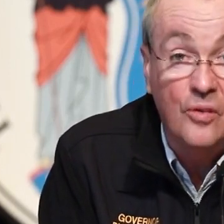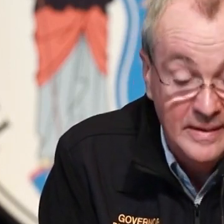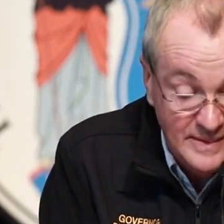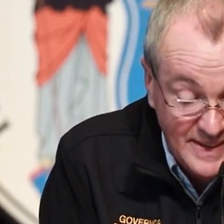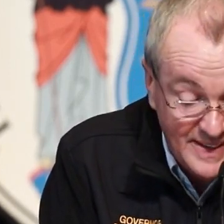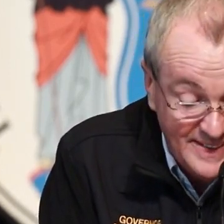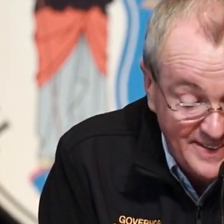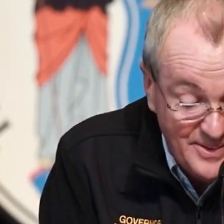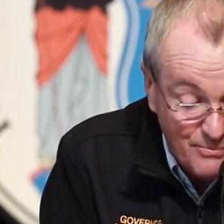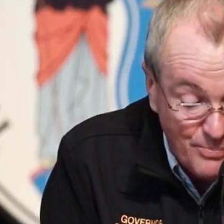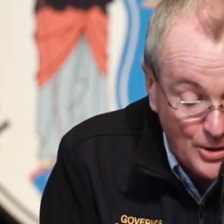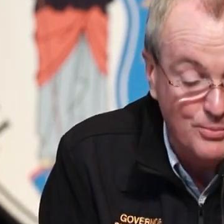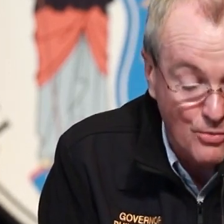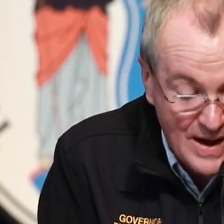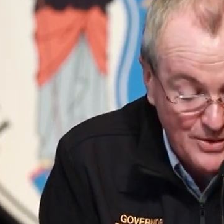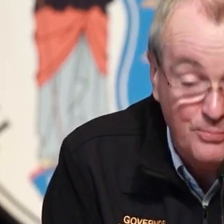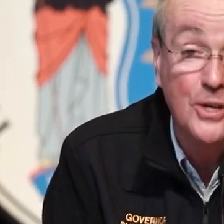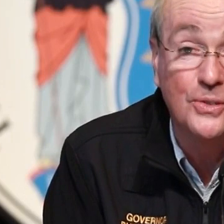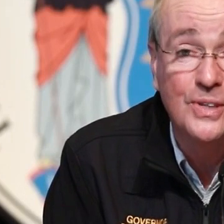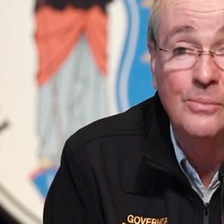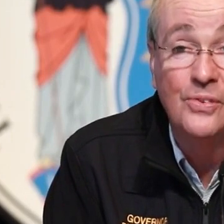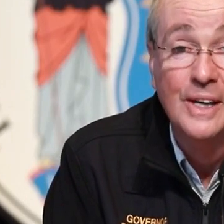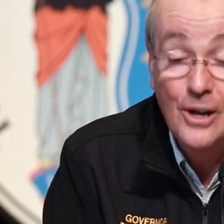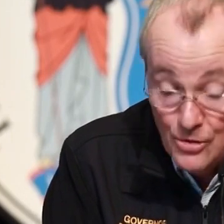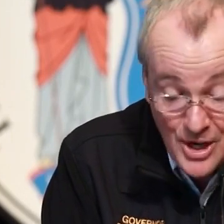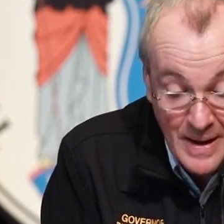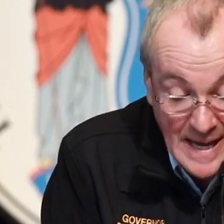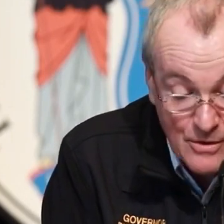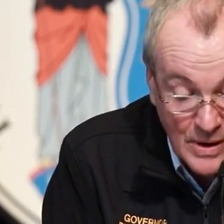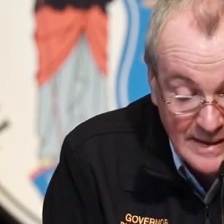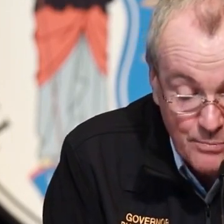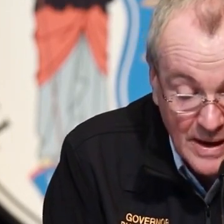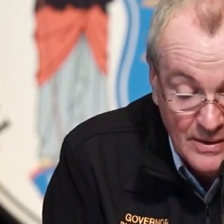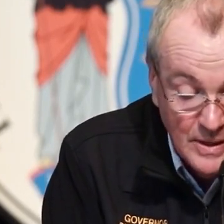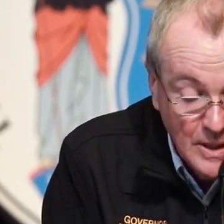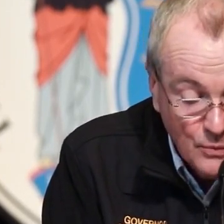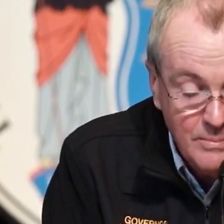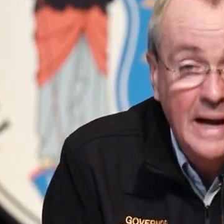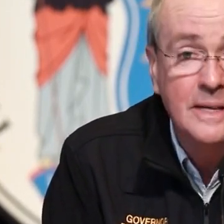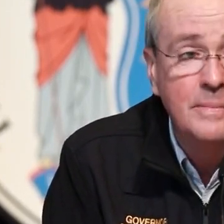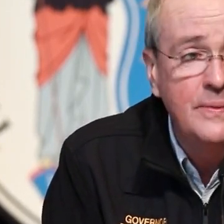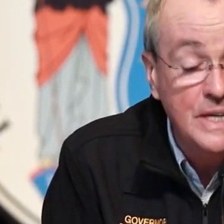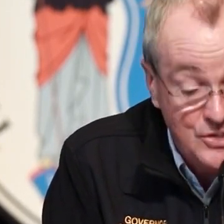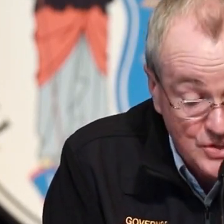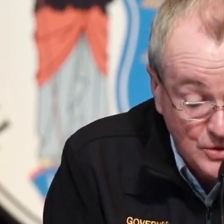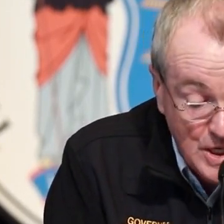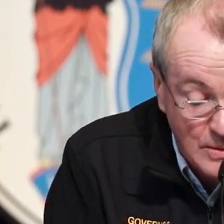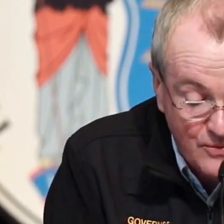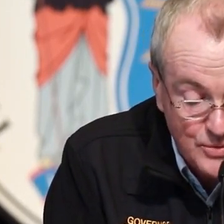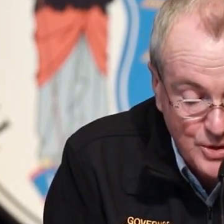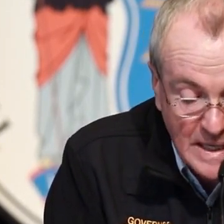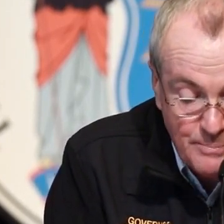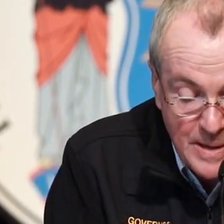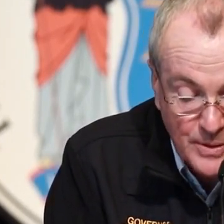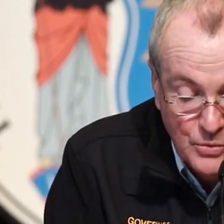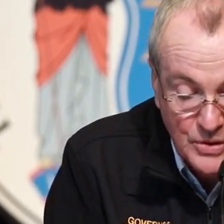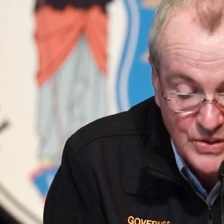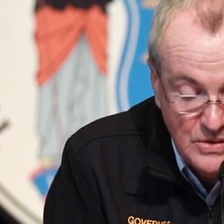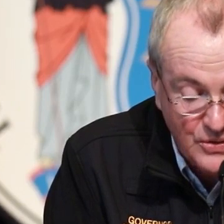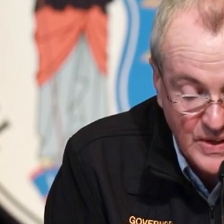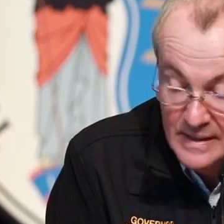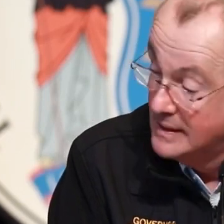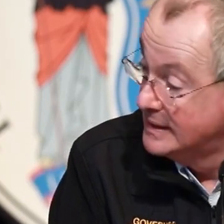and a friend and Baltimore Ravens special teams coach, I might add, Randy Brown, reminded me that he's still hearing from too many people